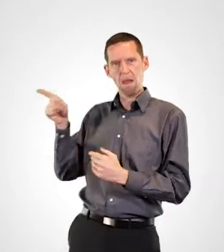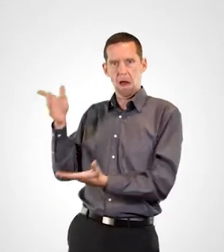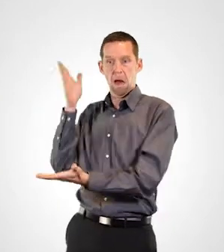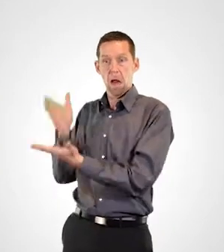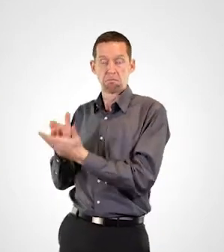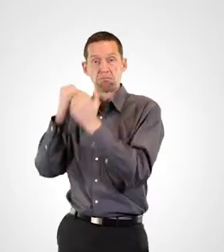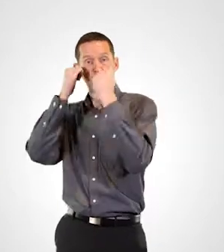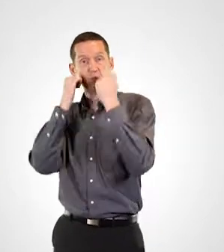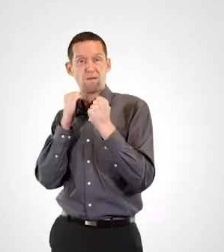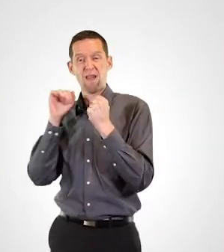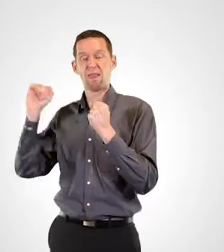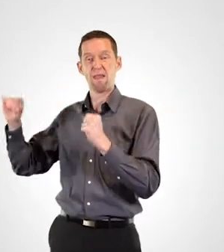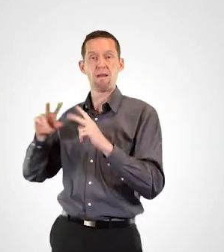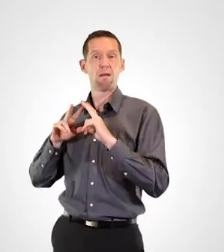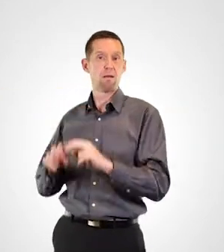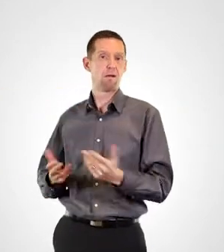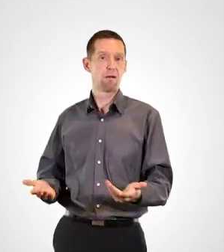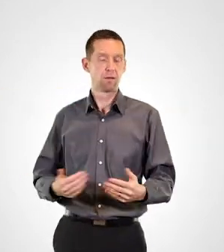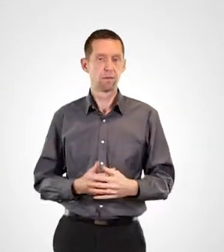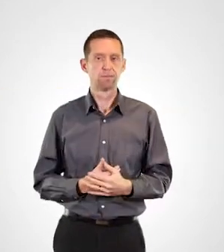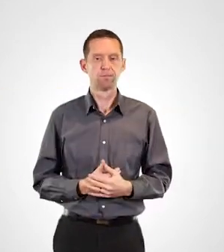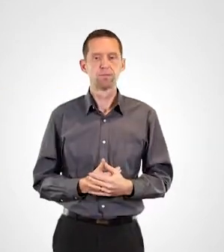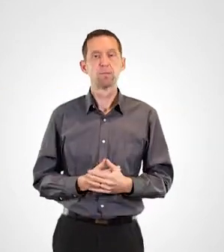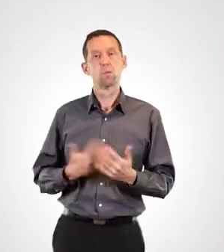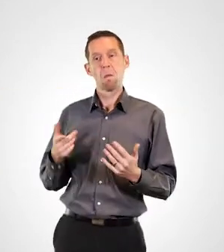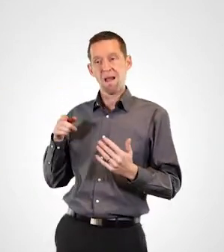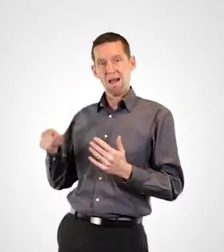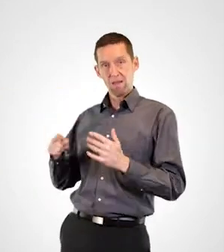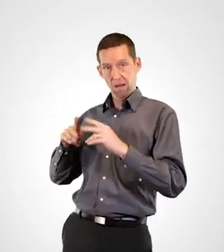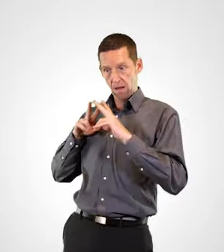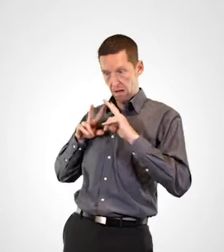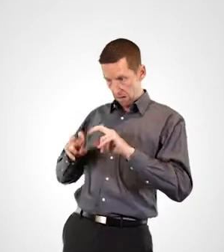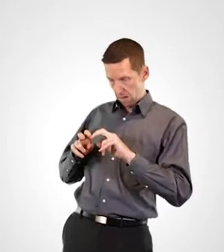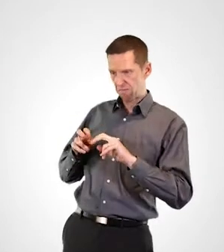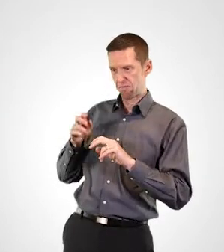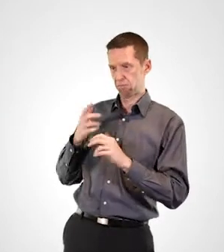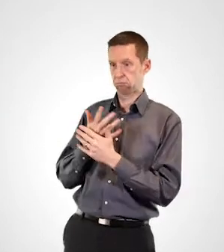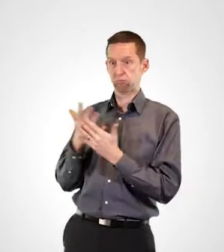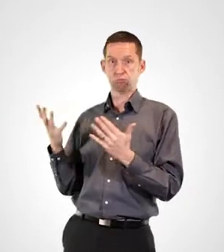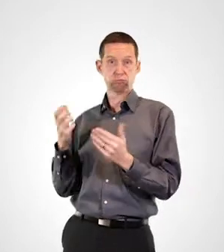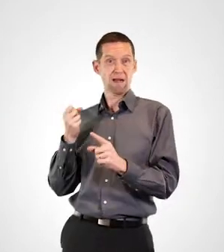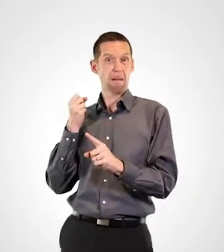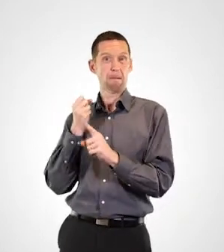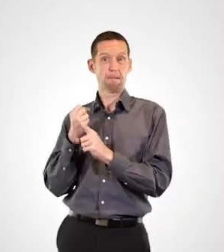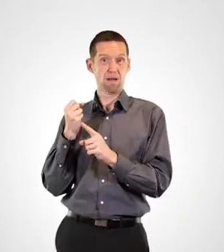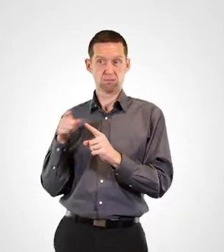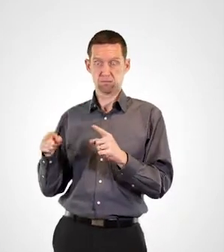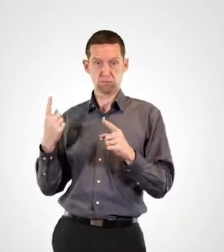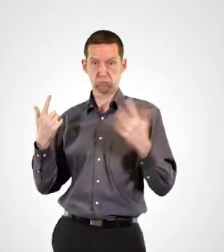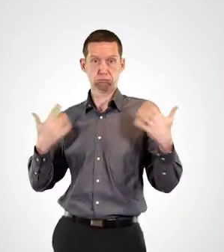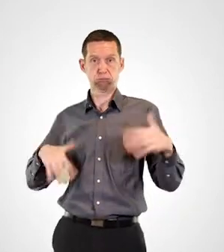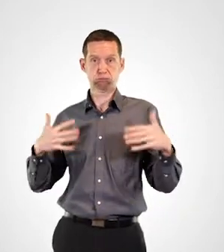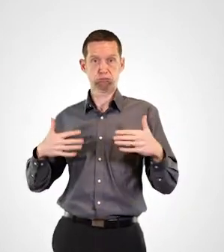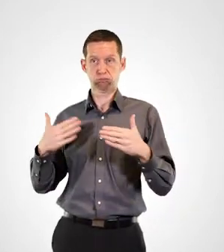of quantify it, or they were able to quantify it for us. And this study has had a huge impact, probably one of the greatest